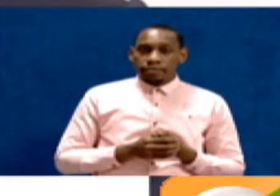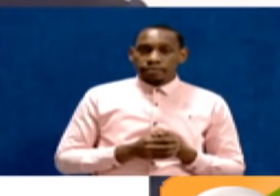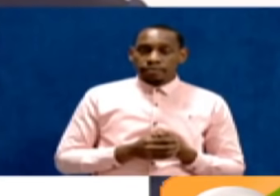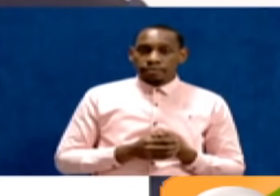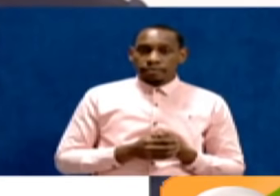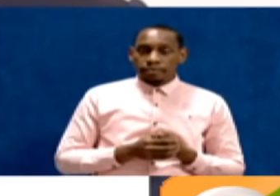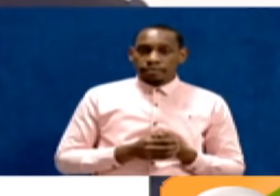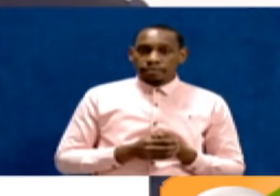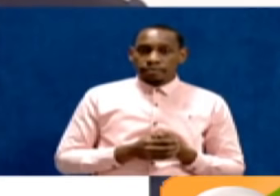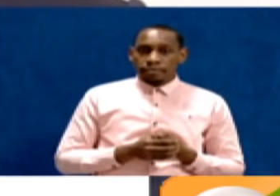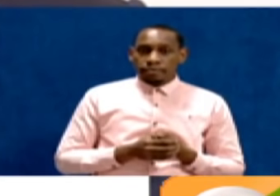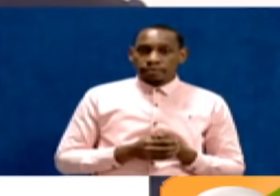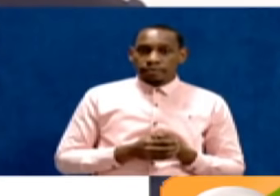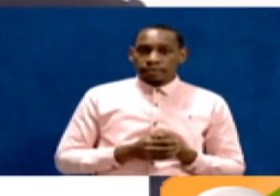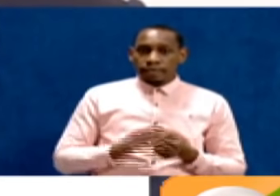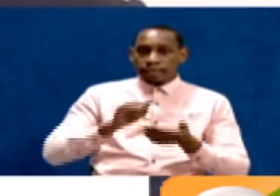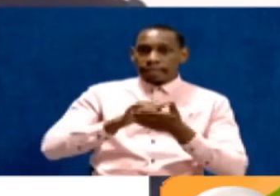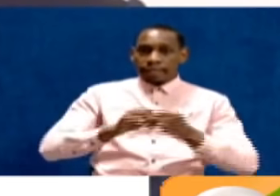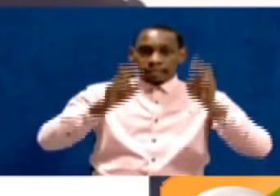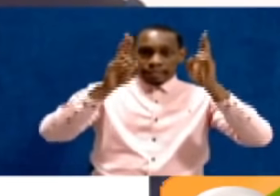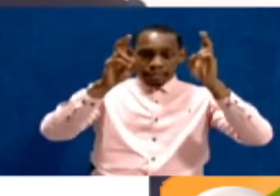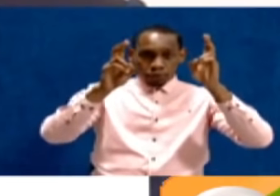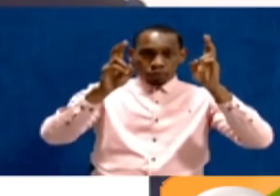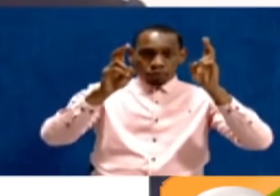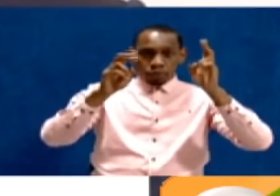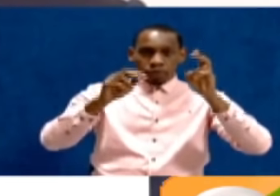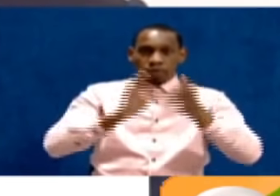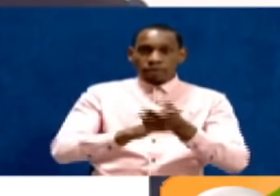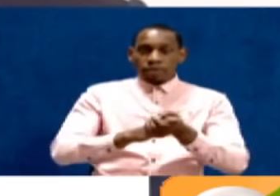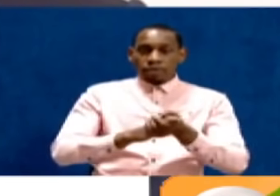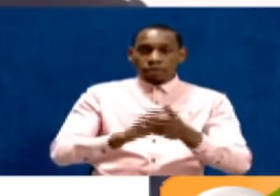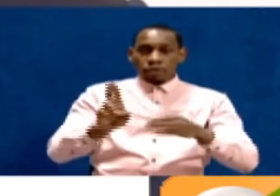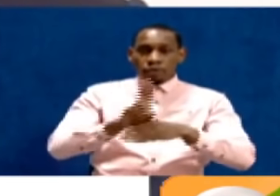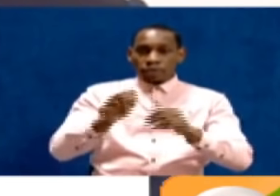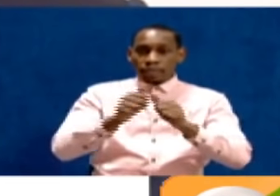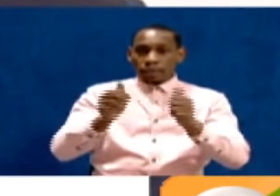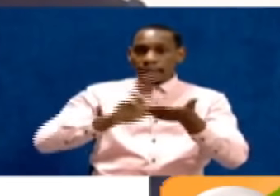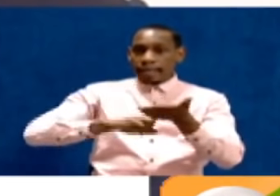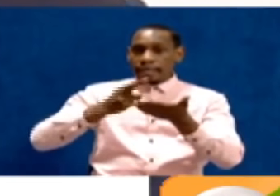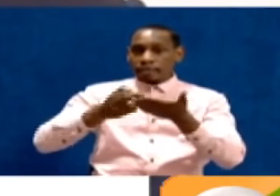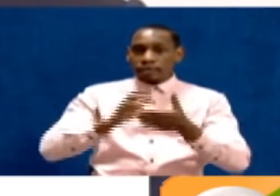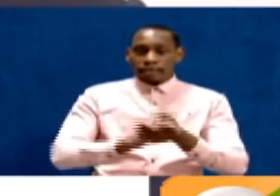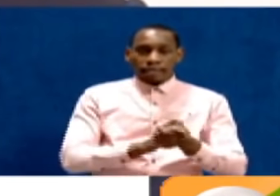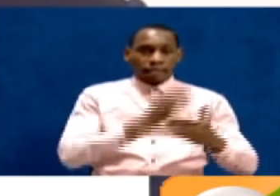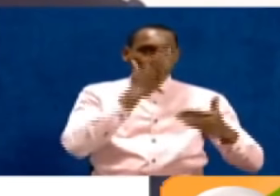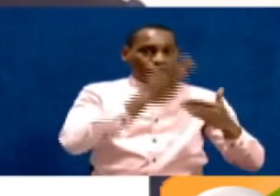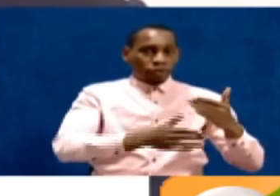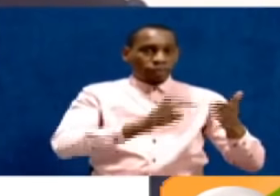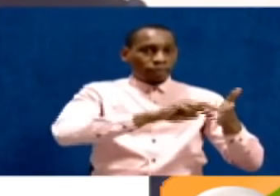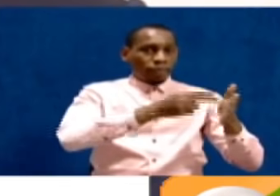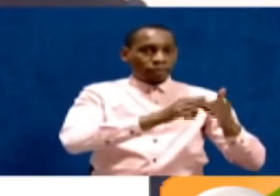This is going to be more an issue of prudent resource management. Suspend some